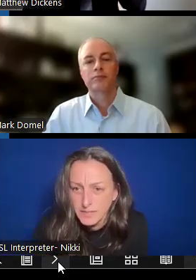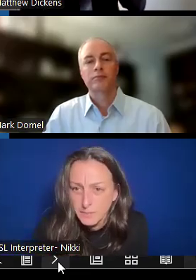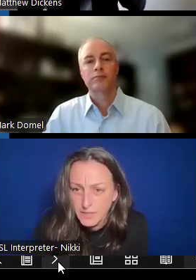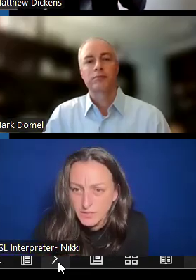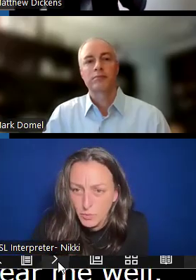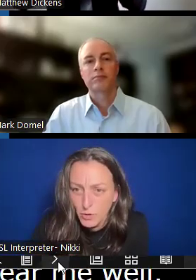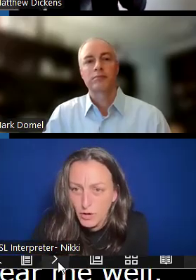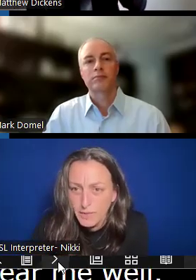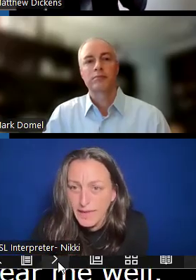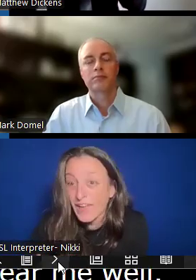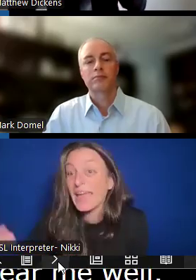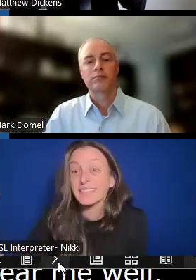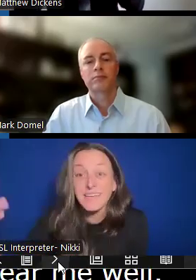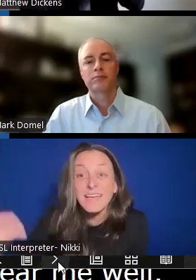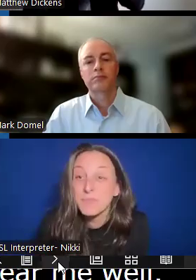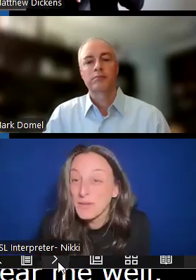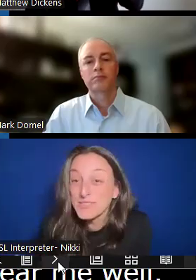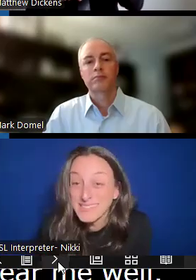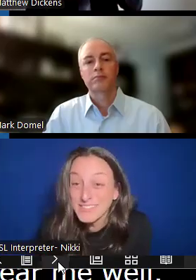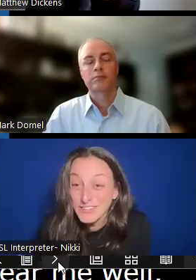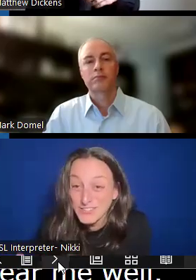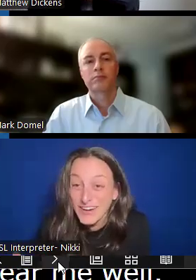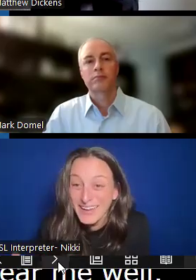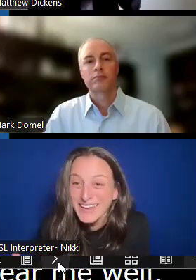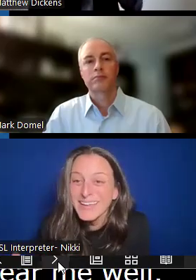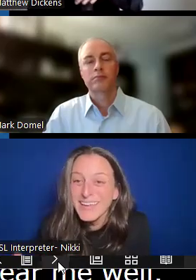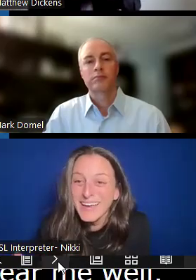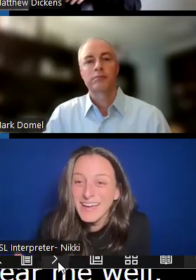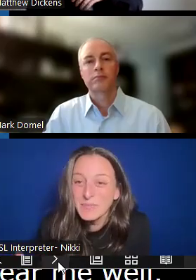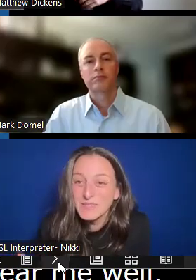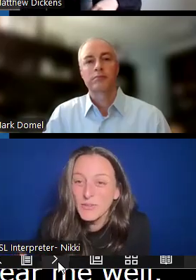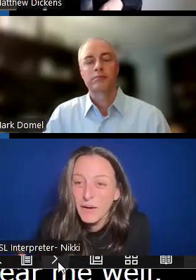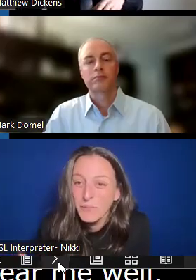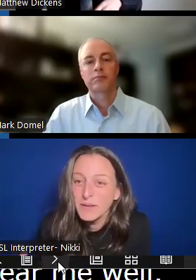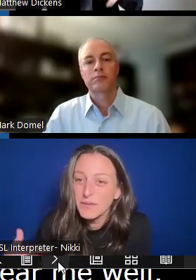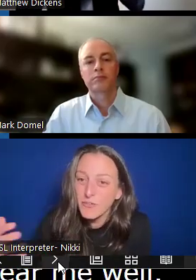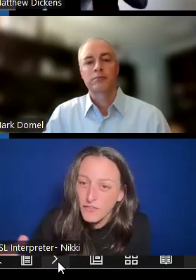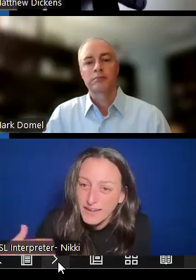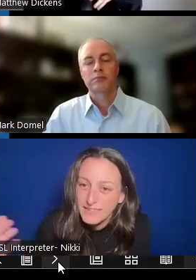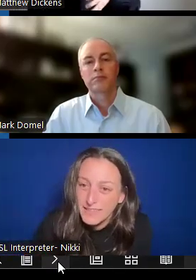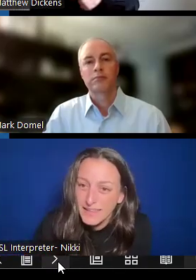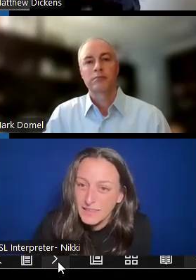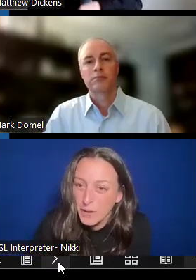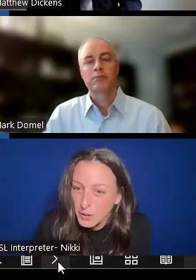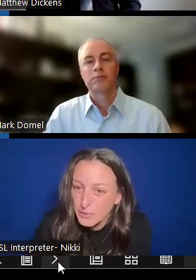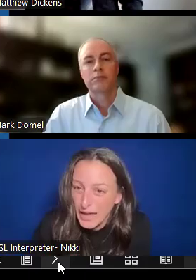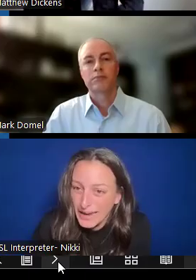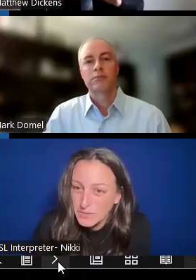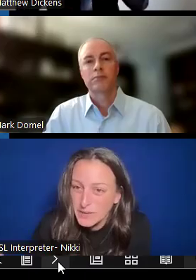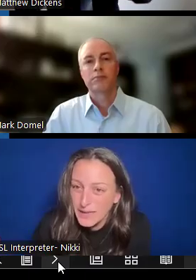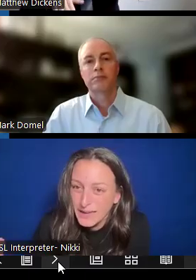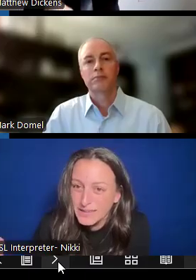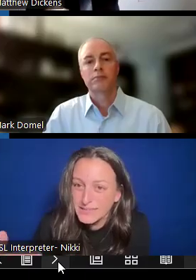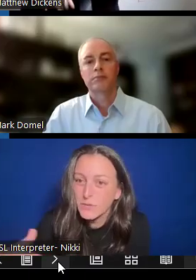gets accepted into the program and they have 8 brothers and sisters, right? So that would affect then the bottom